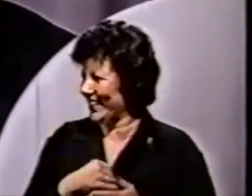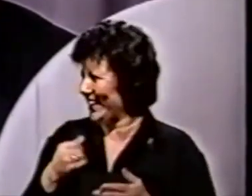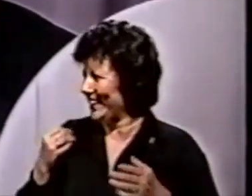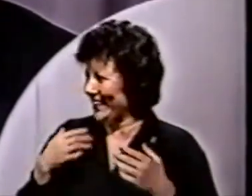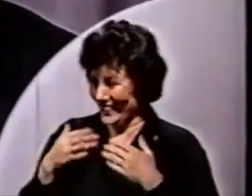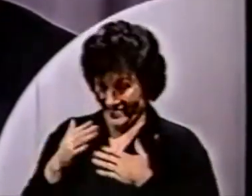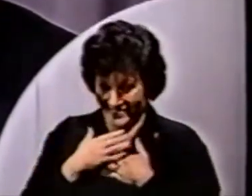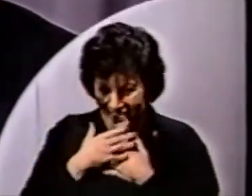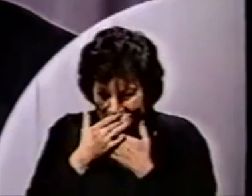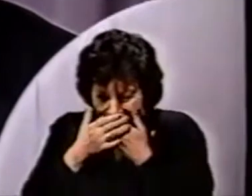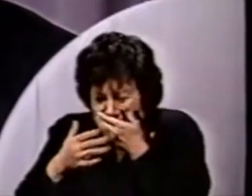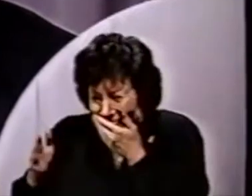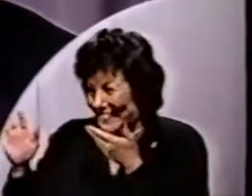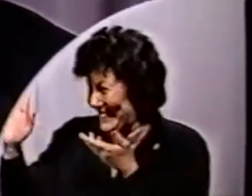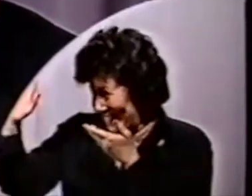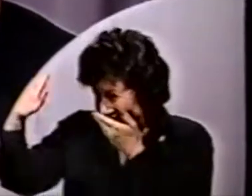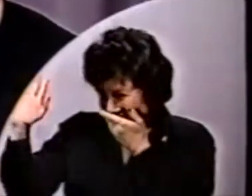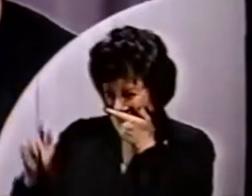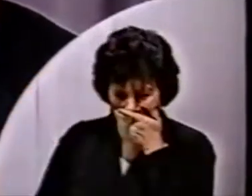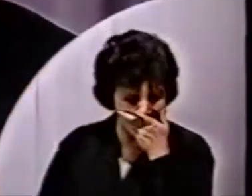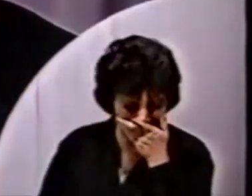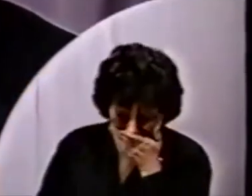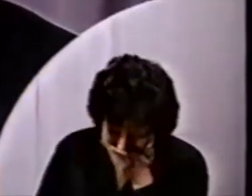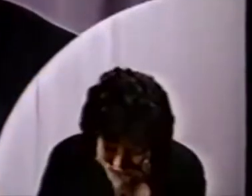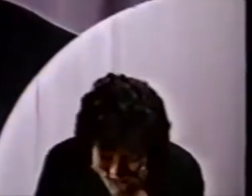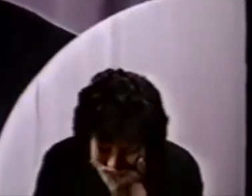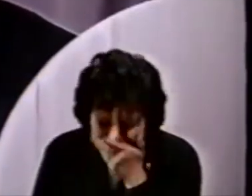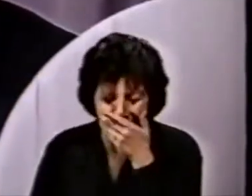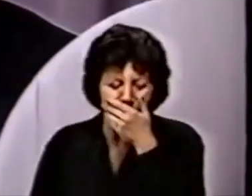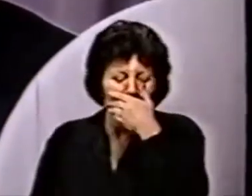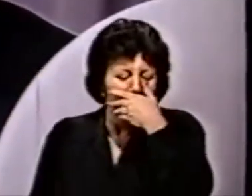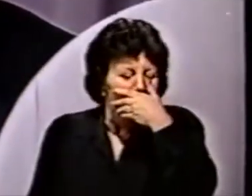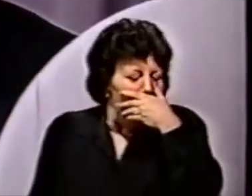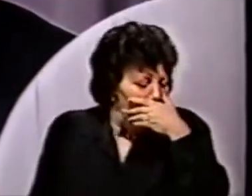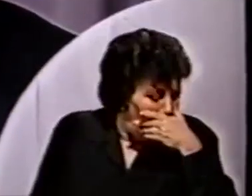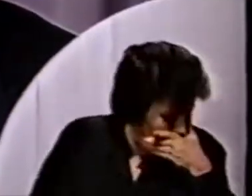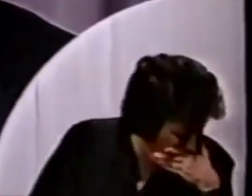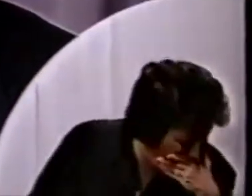The study is essentially gathering people's attitudes